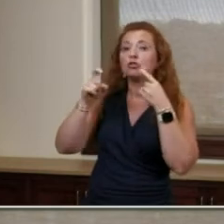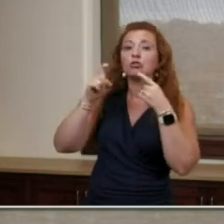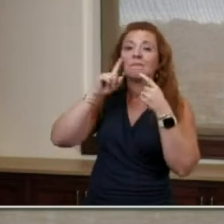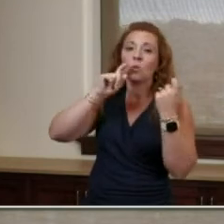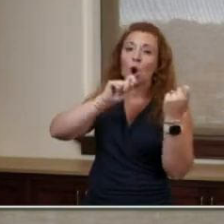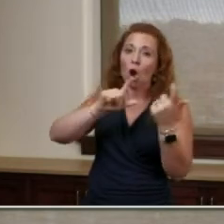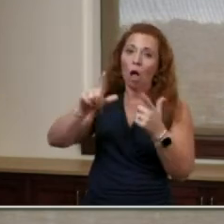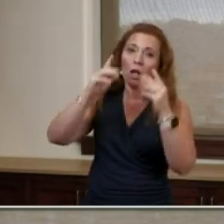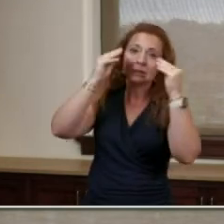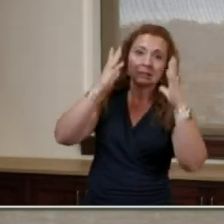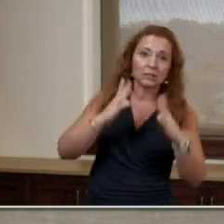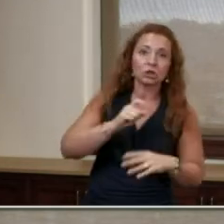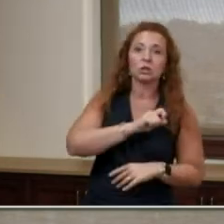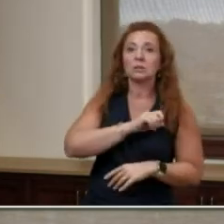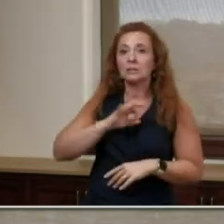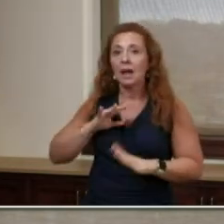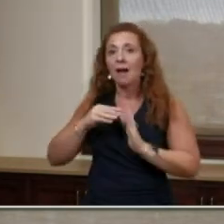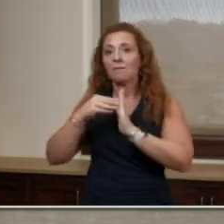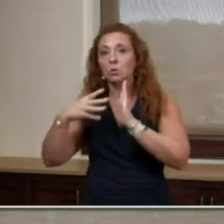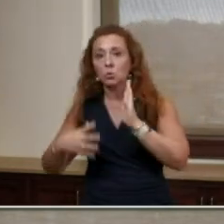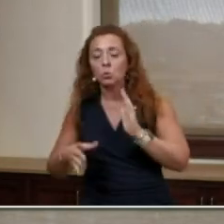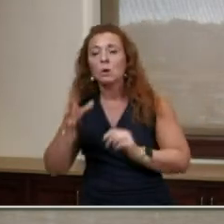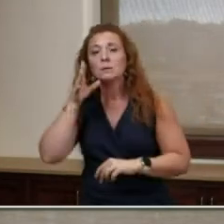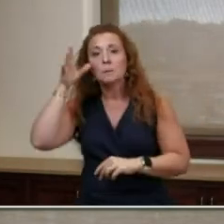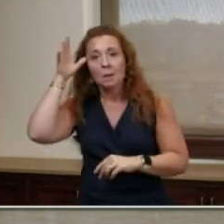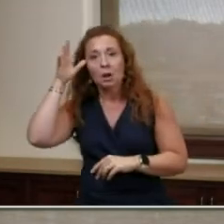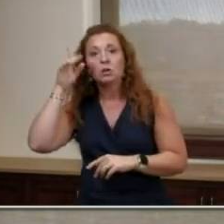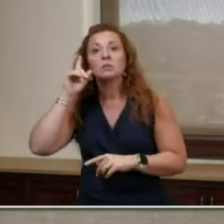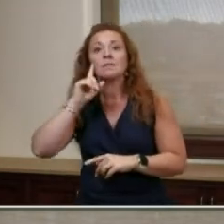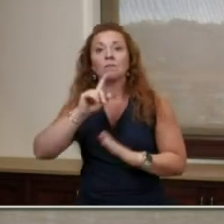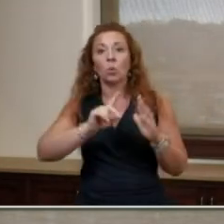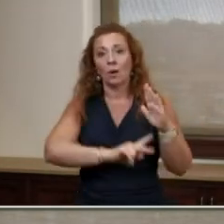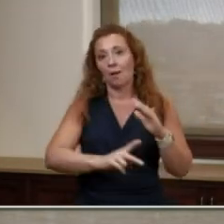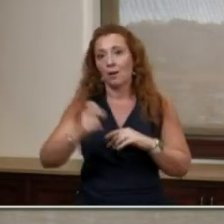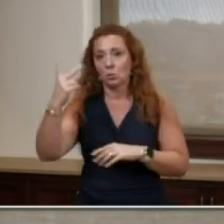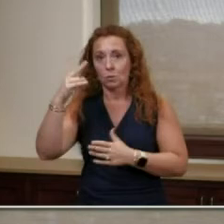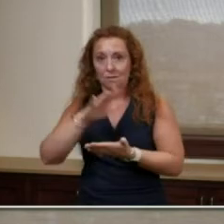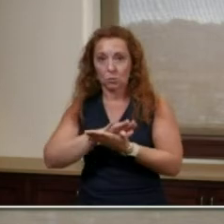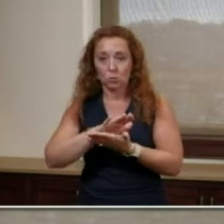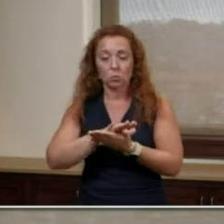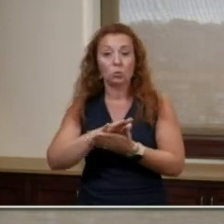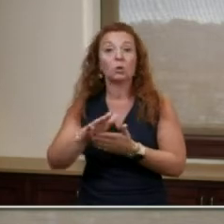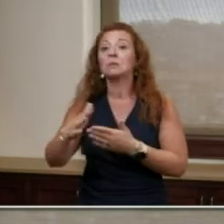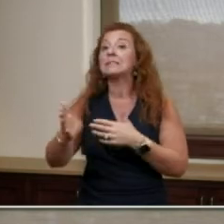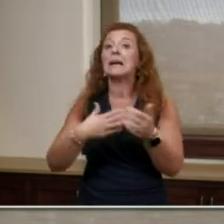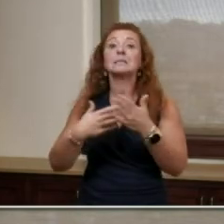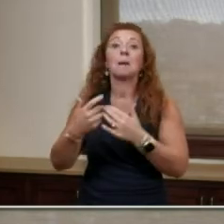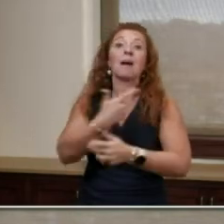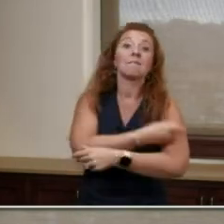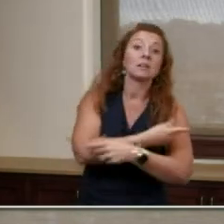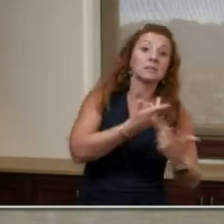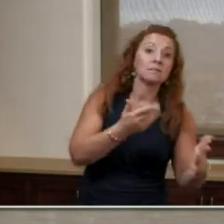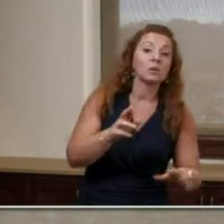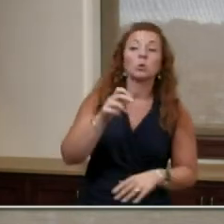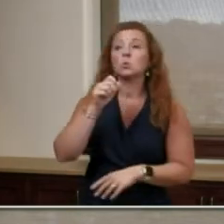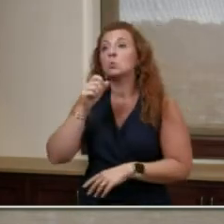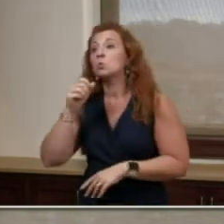teachers, staff, students, and parents in all K-12 schools, again, regardless of vaccination